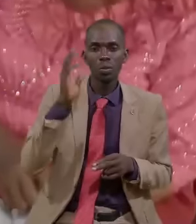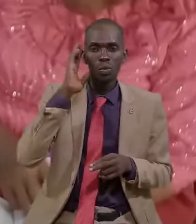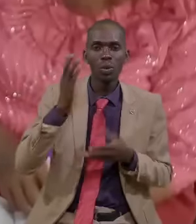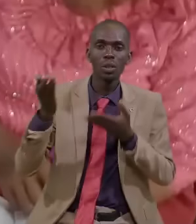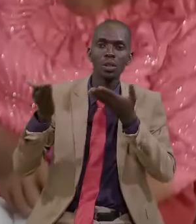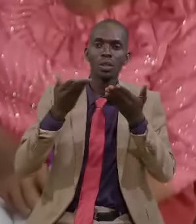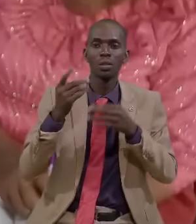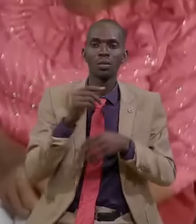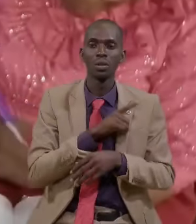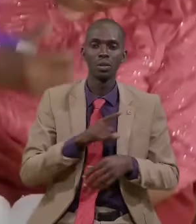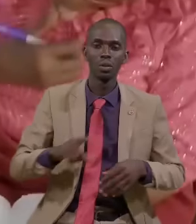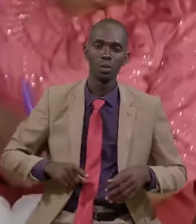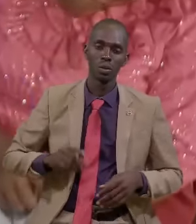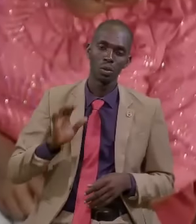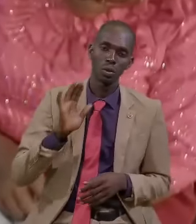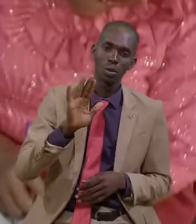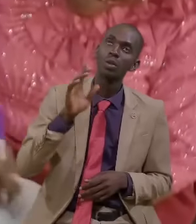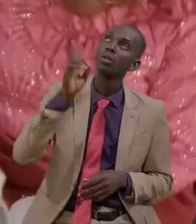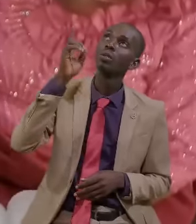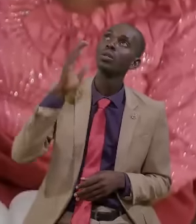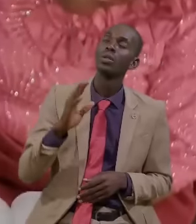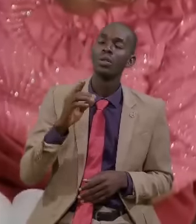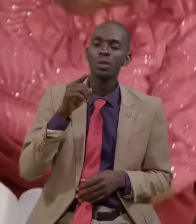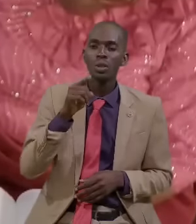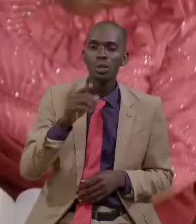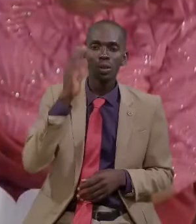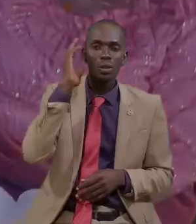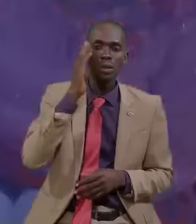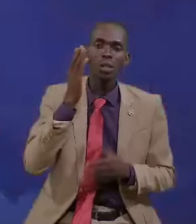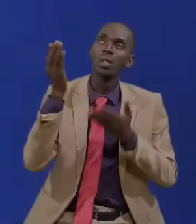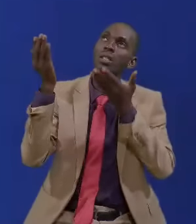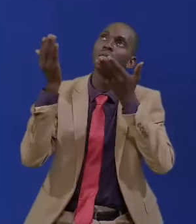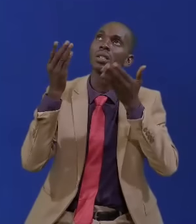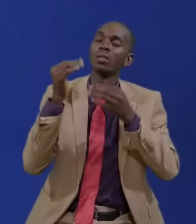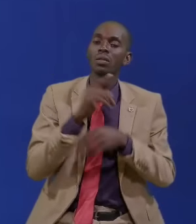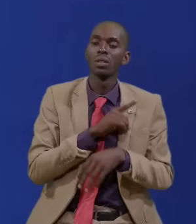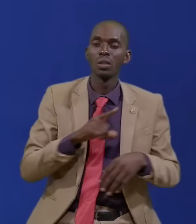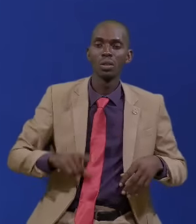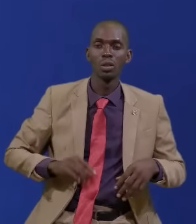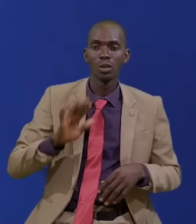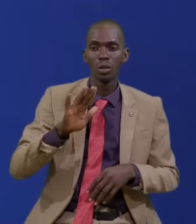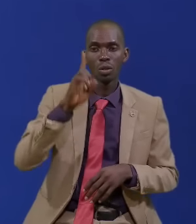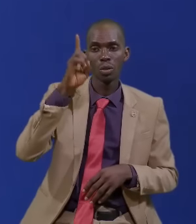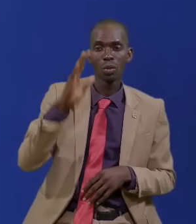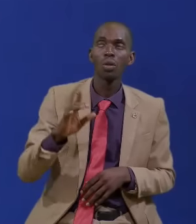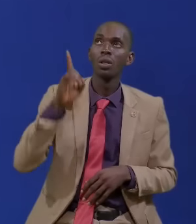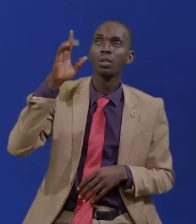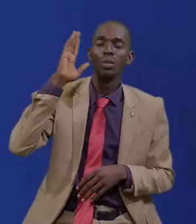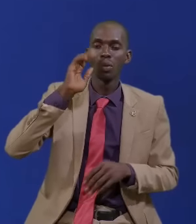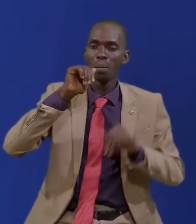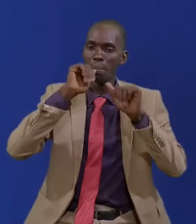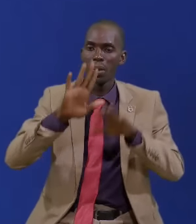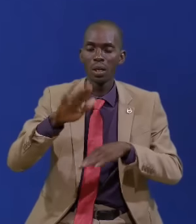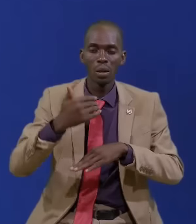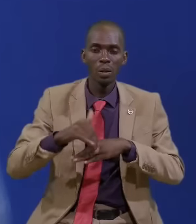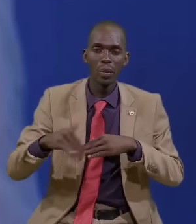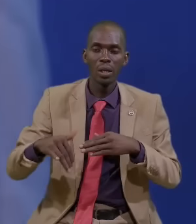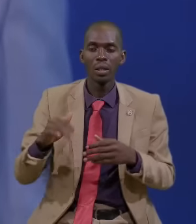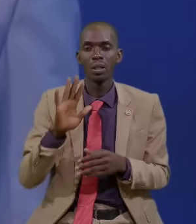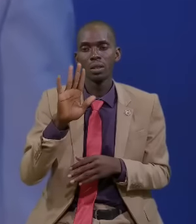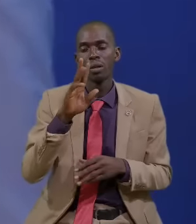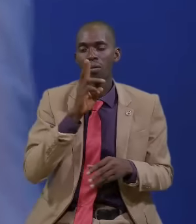God. And you shall serve the Lord your God, and he shall bless thy bread and thy water. And